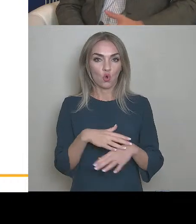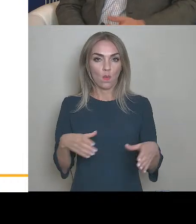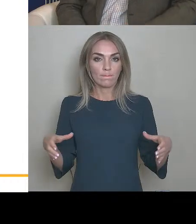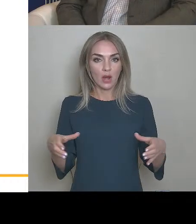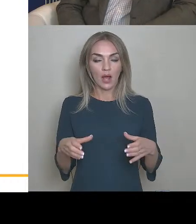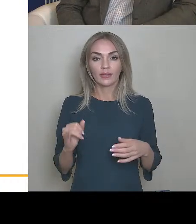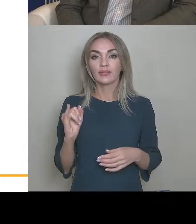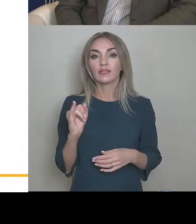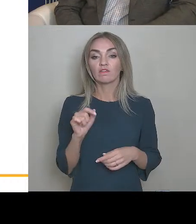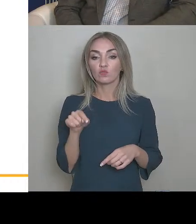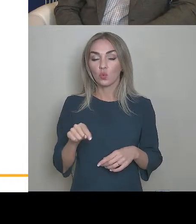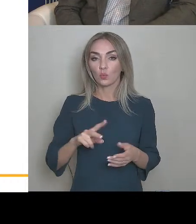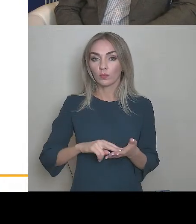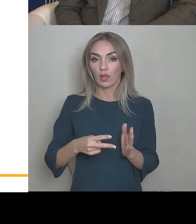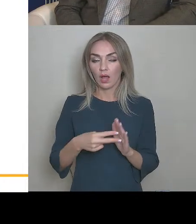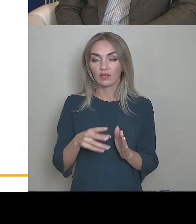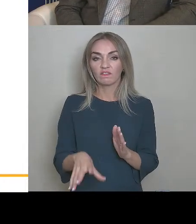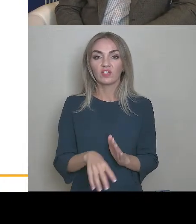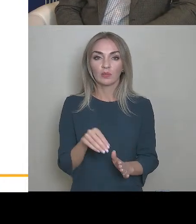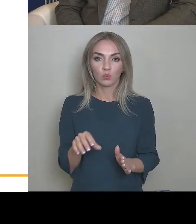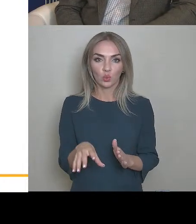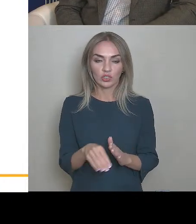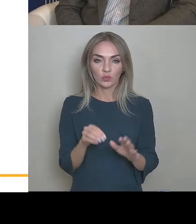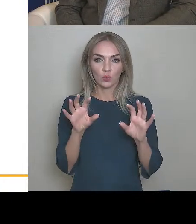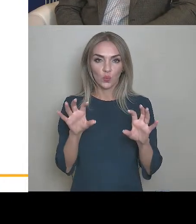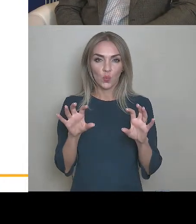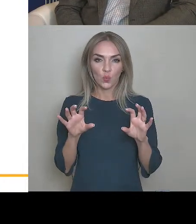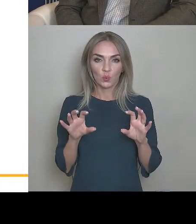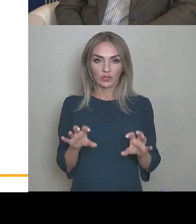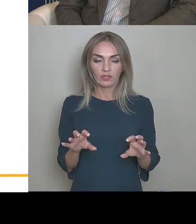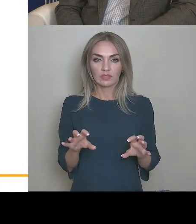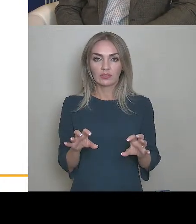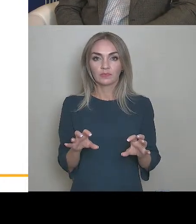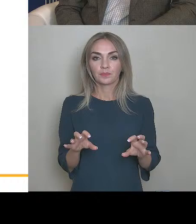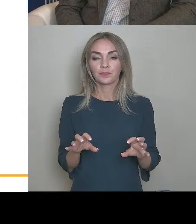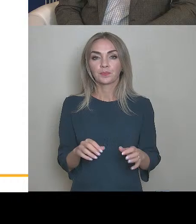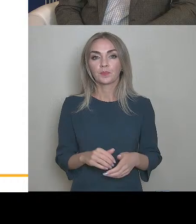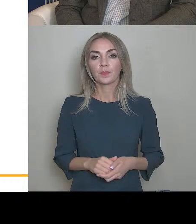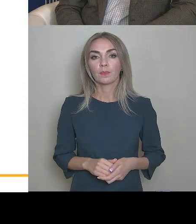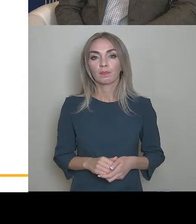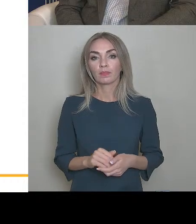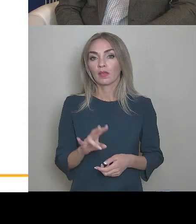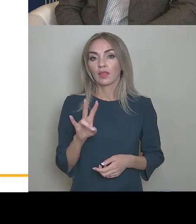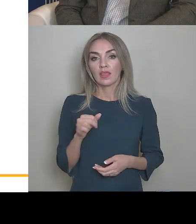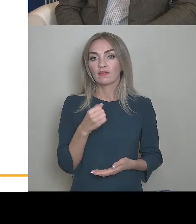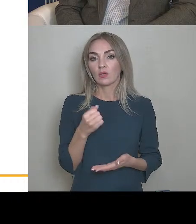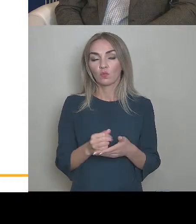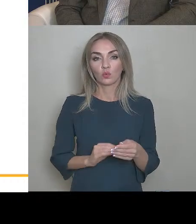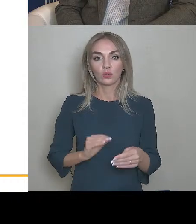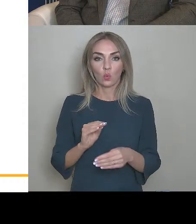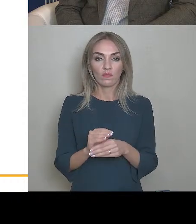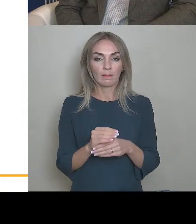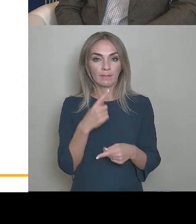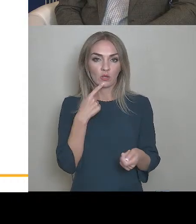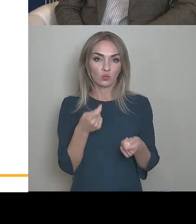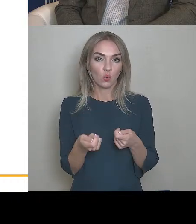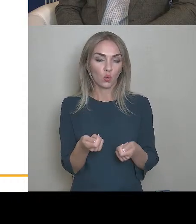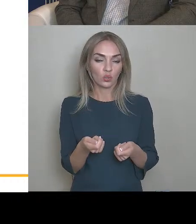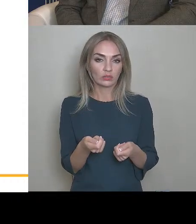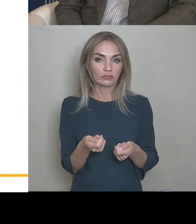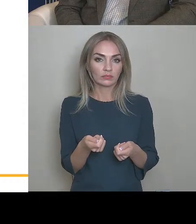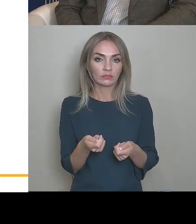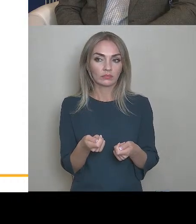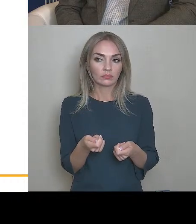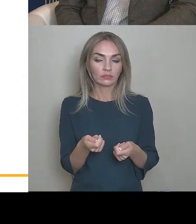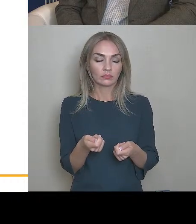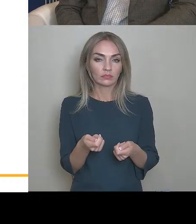be the person should be part of the community. And that means that the electoral code, if we look at